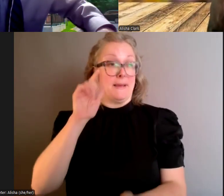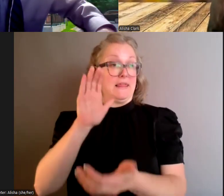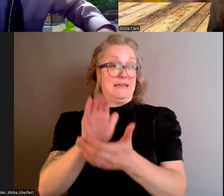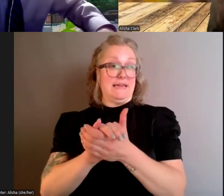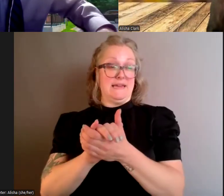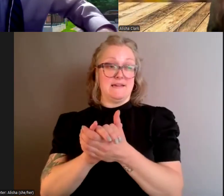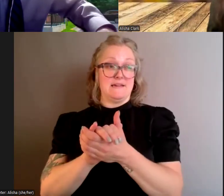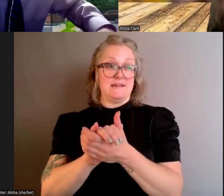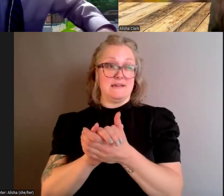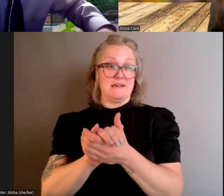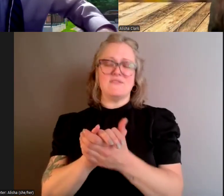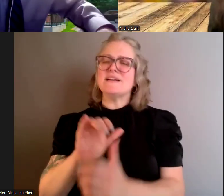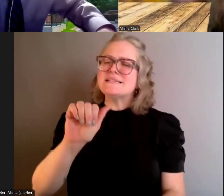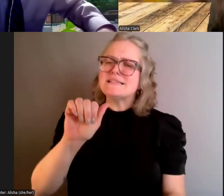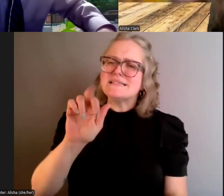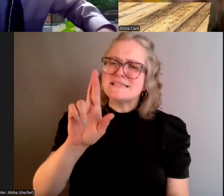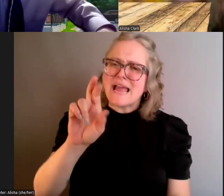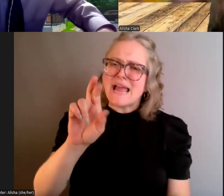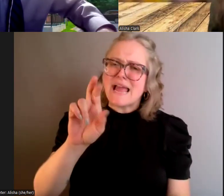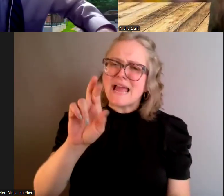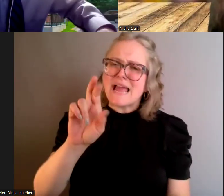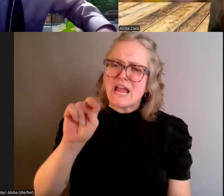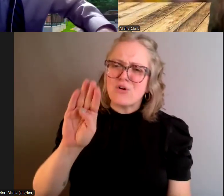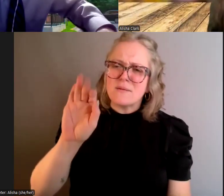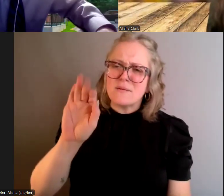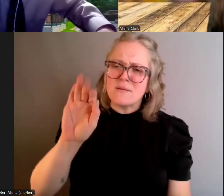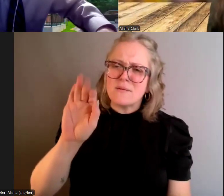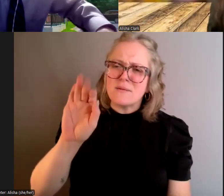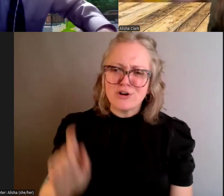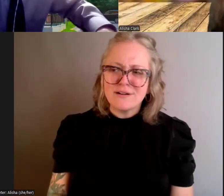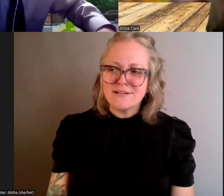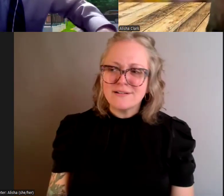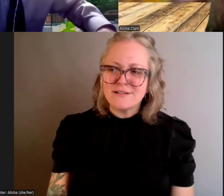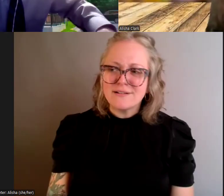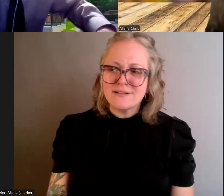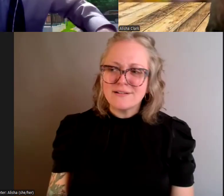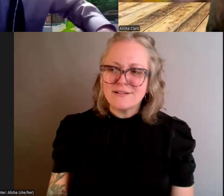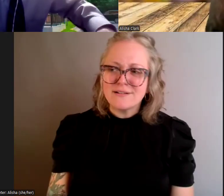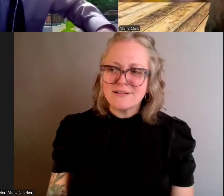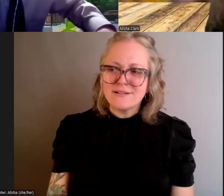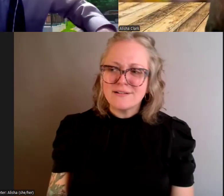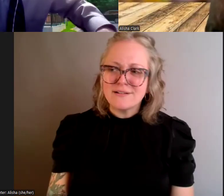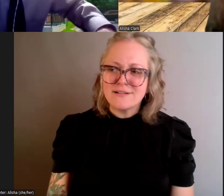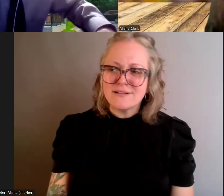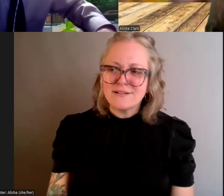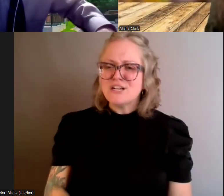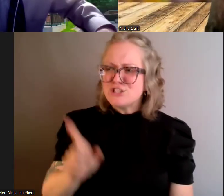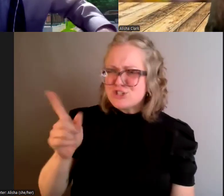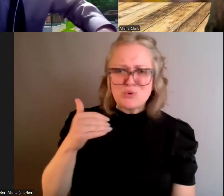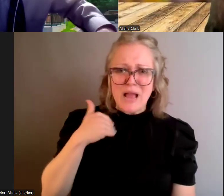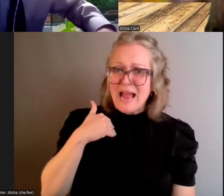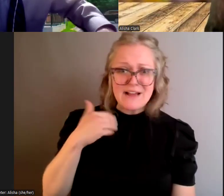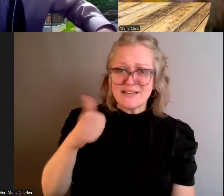and is Aaron Bickers on here? I'm on. Hey, do you have the information about the 1915